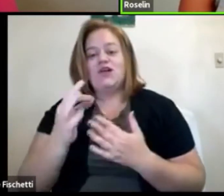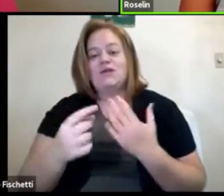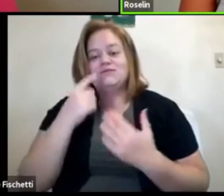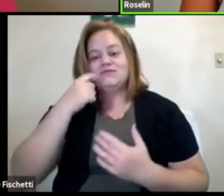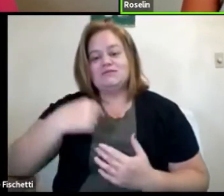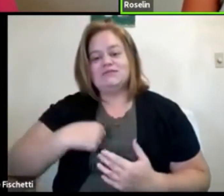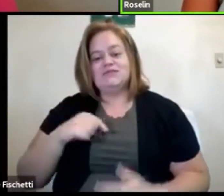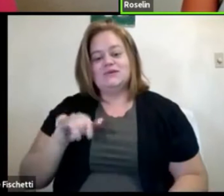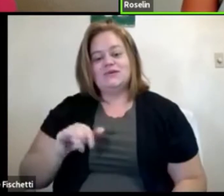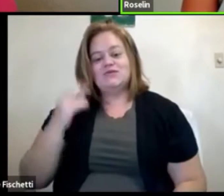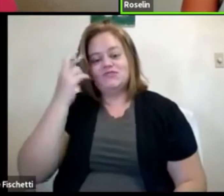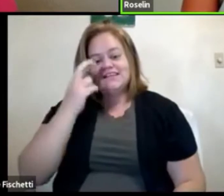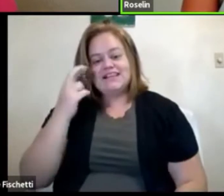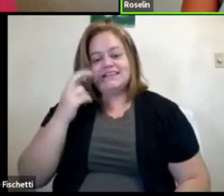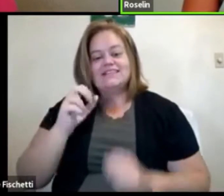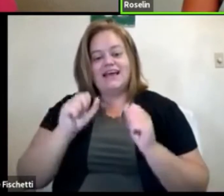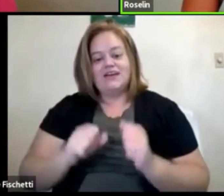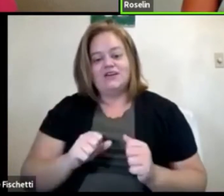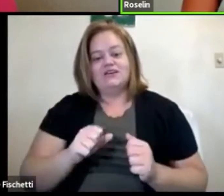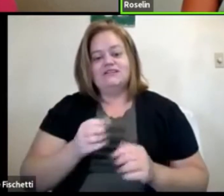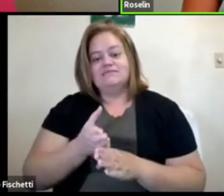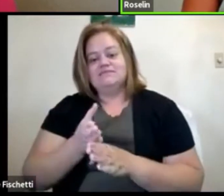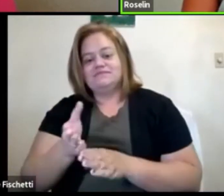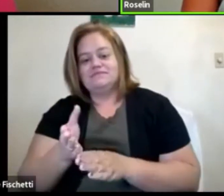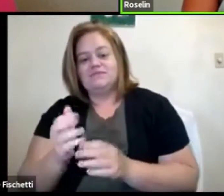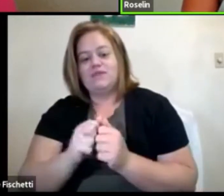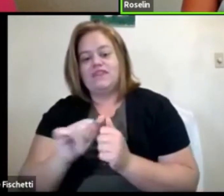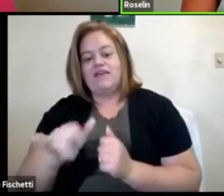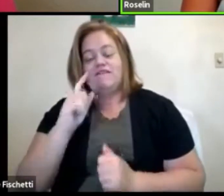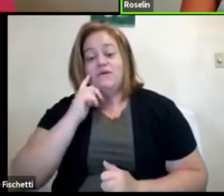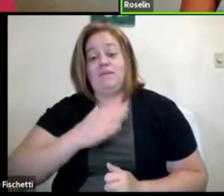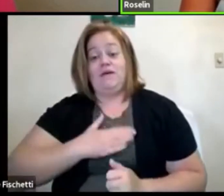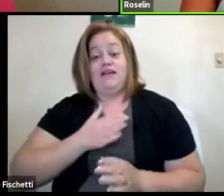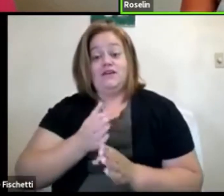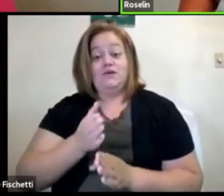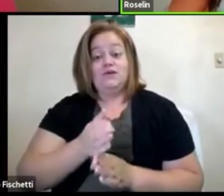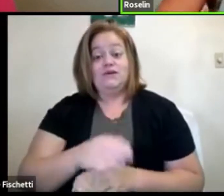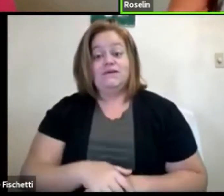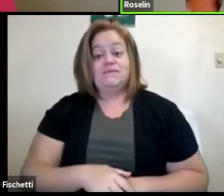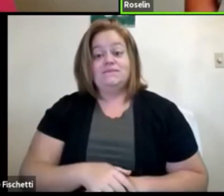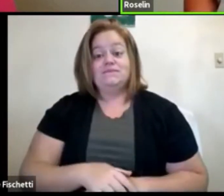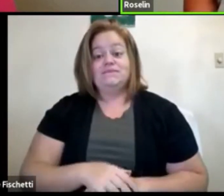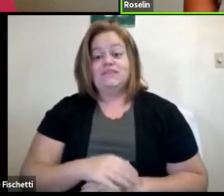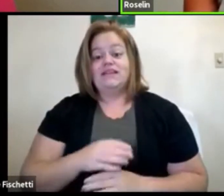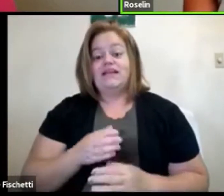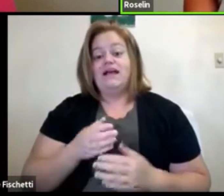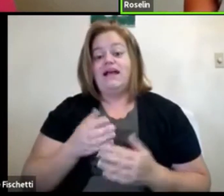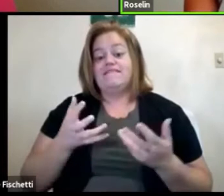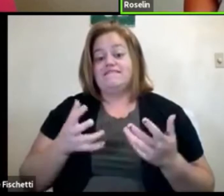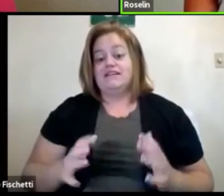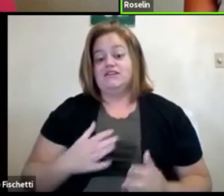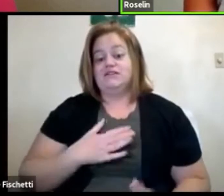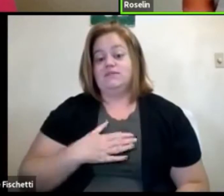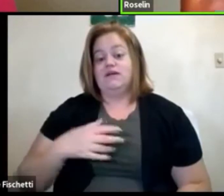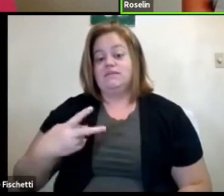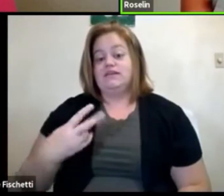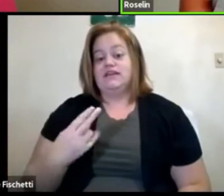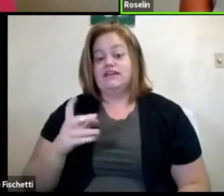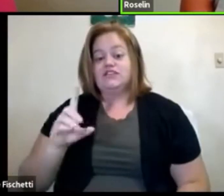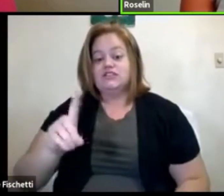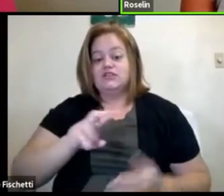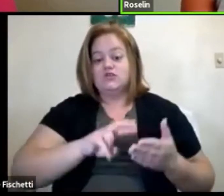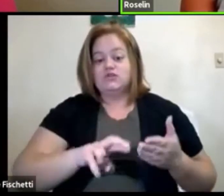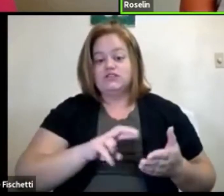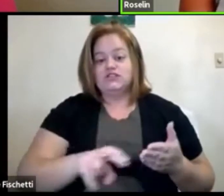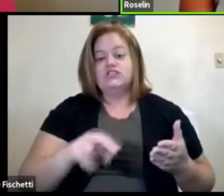that I could do that. And then after I finished my PhD, then I pursued